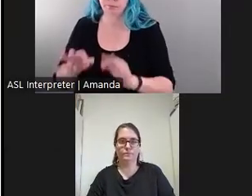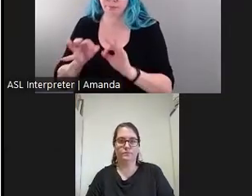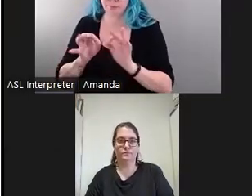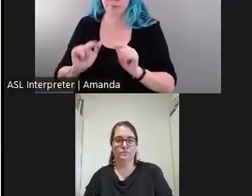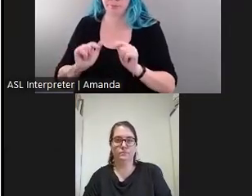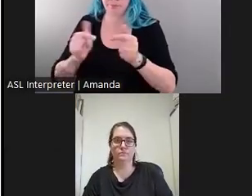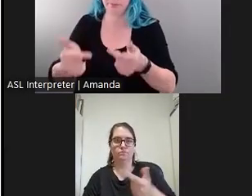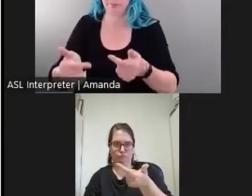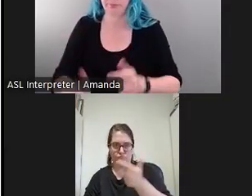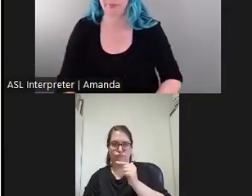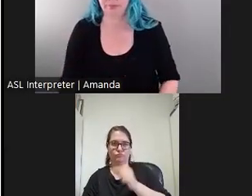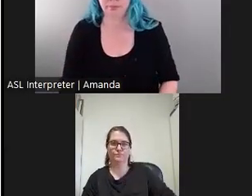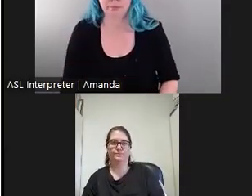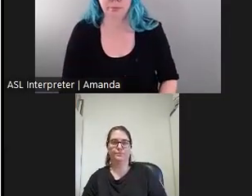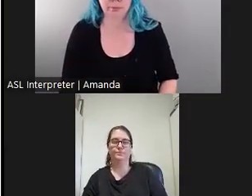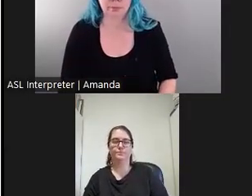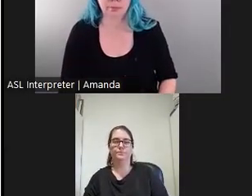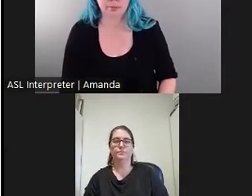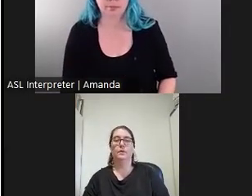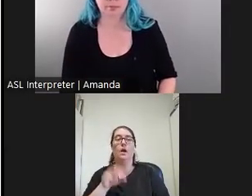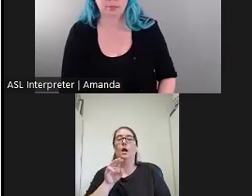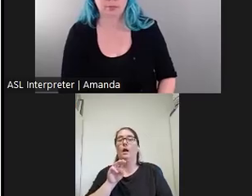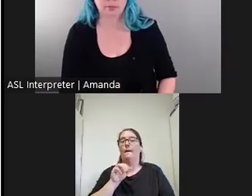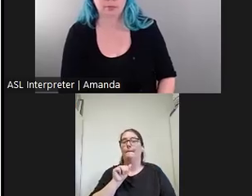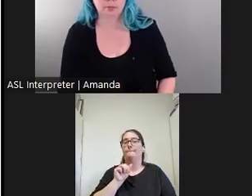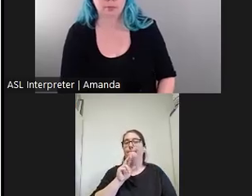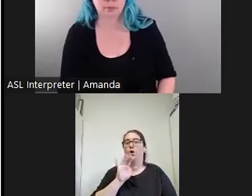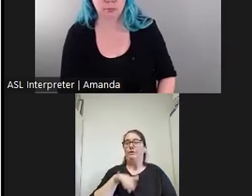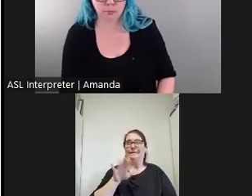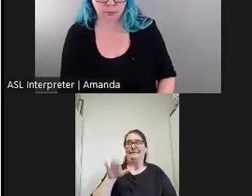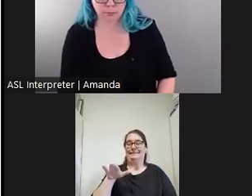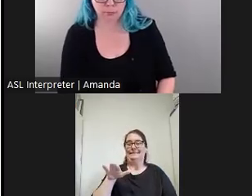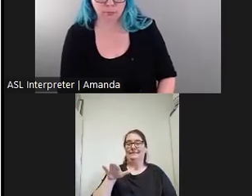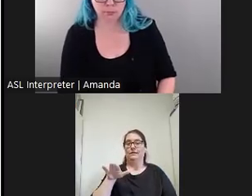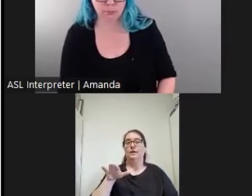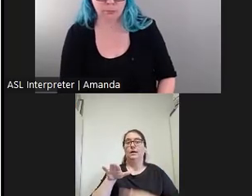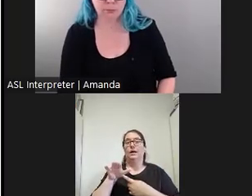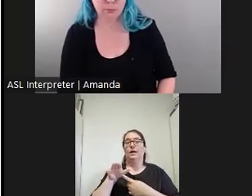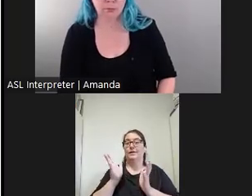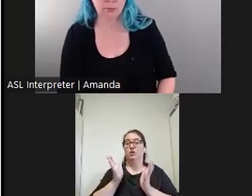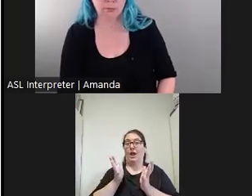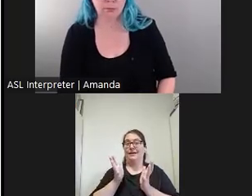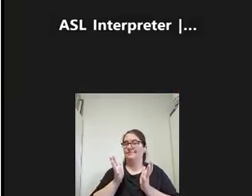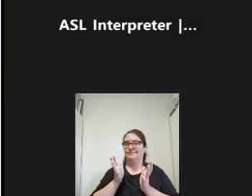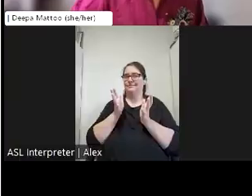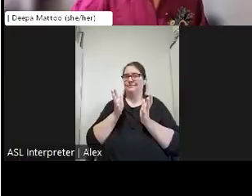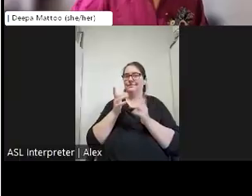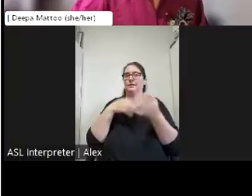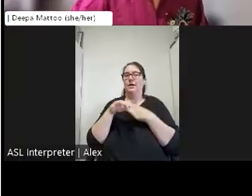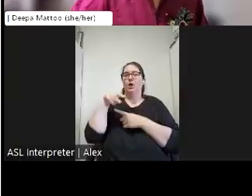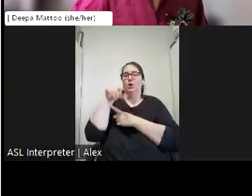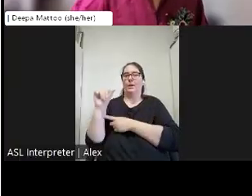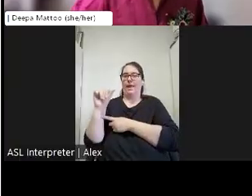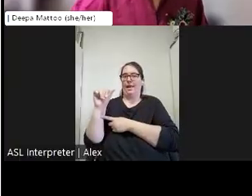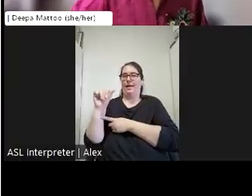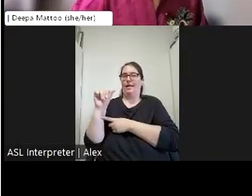Deepa, it's Margarita here. They can submit their questions in the chat or they can submit questions in the Q&A, but our